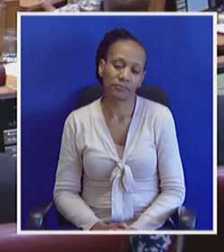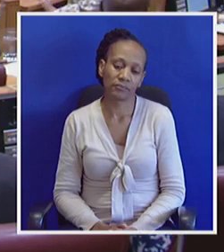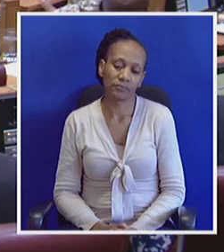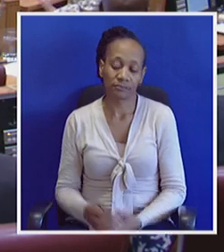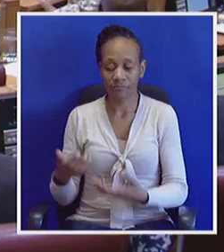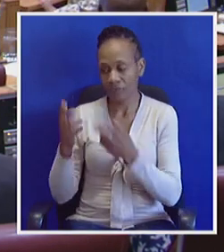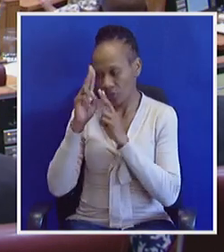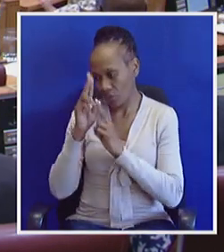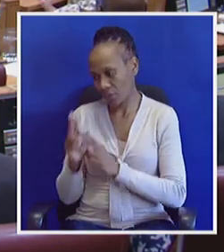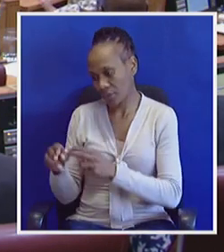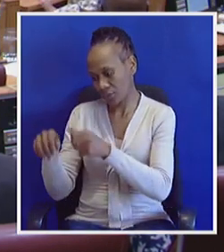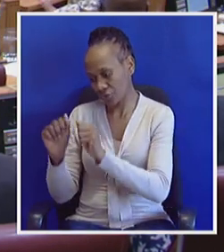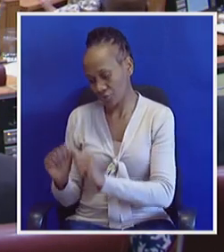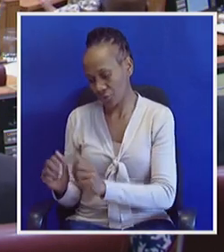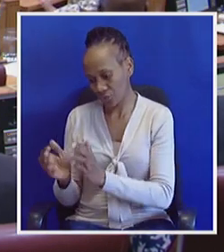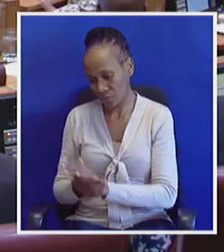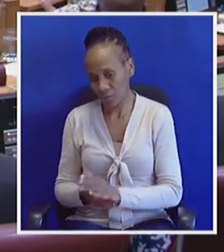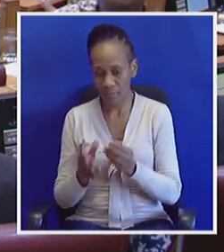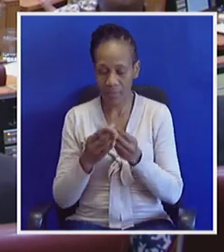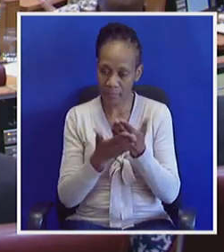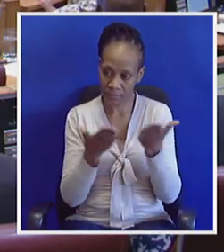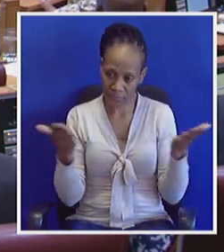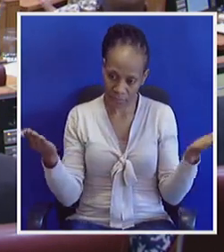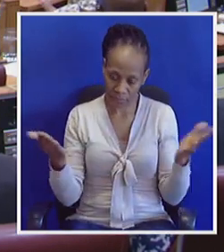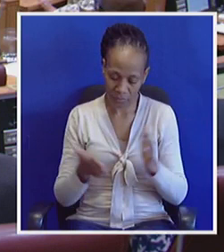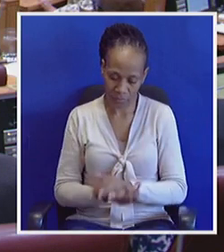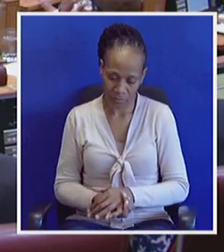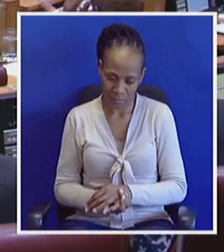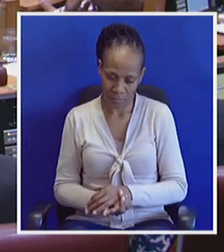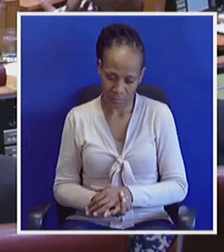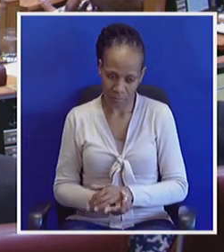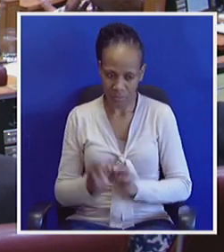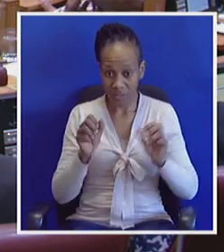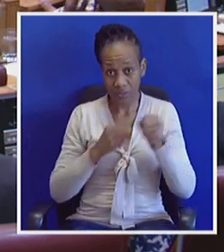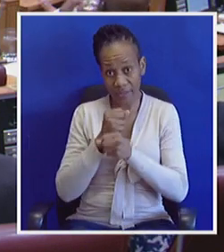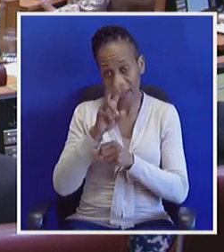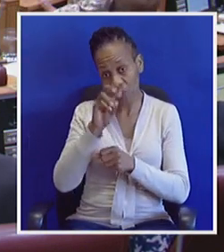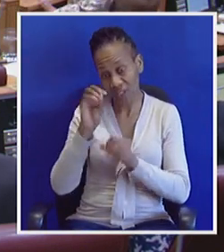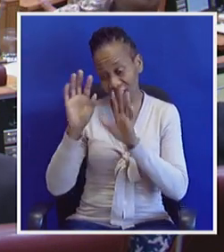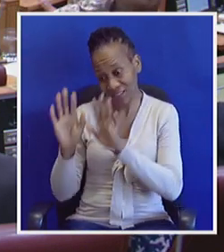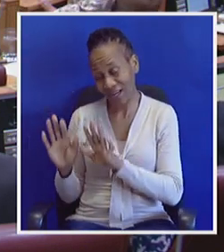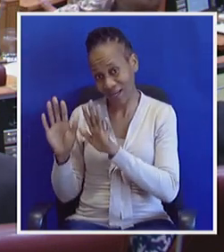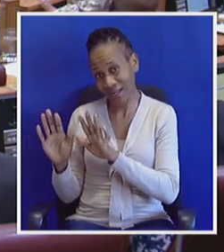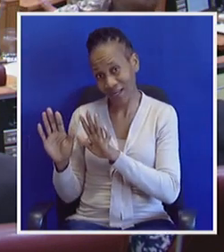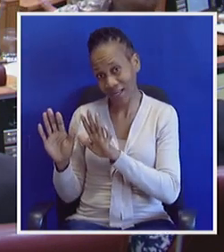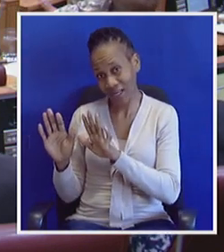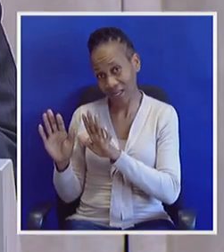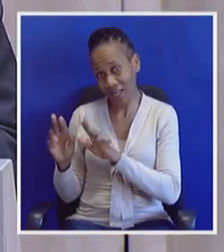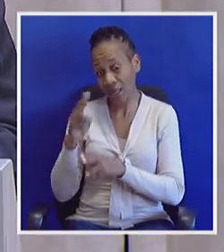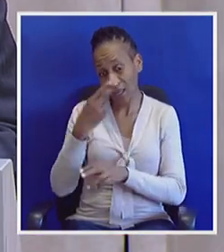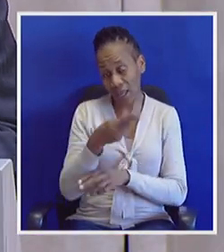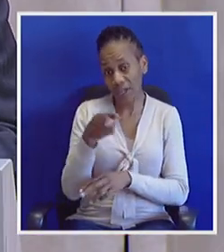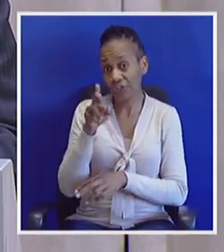Honourable Chairperson, Honourable Members, in 2010, the Human Resource